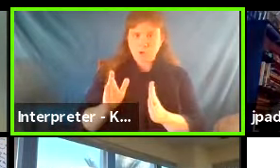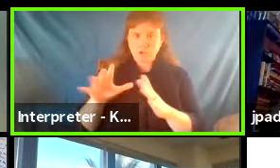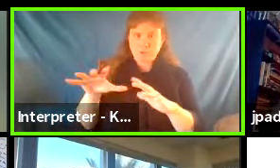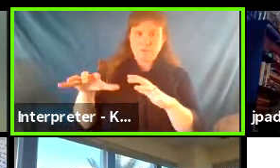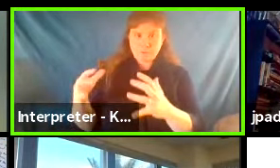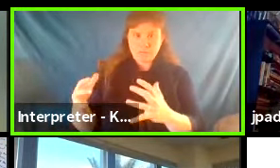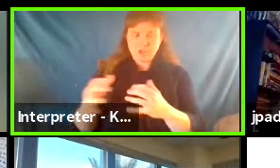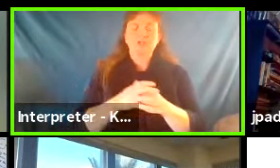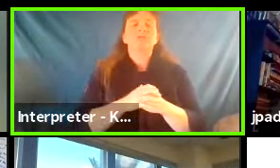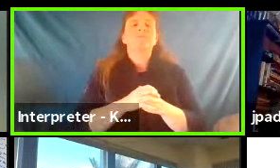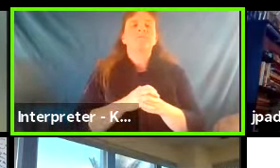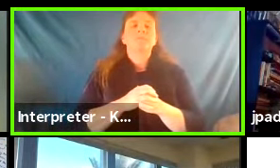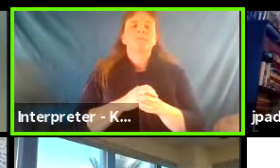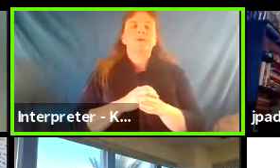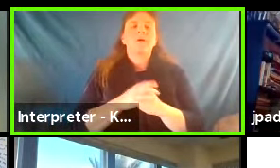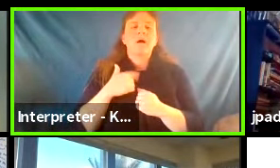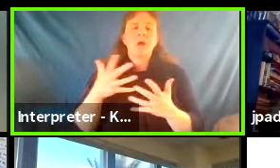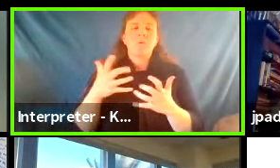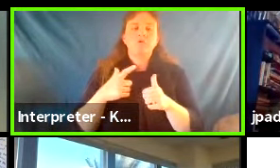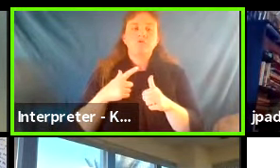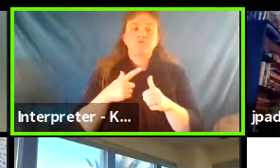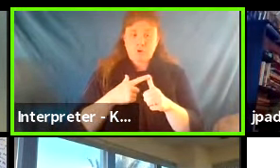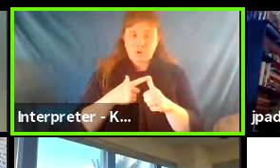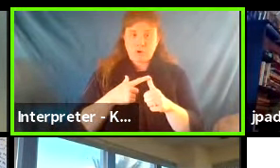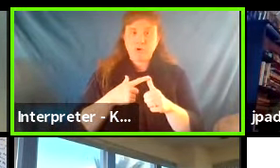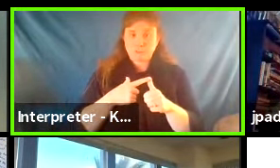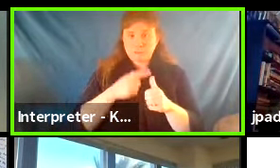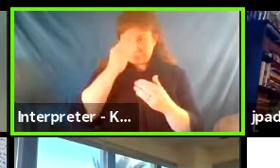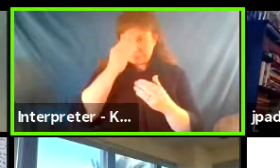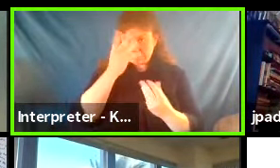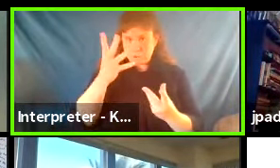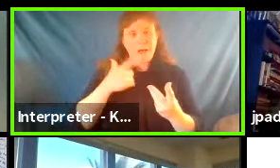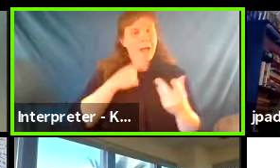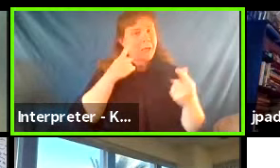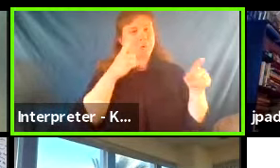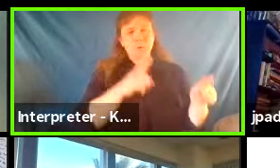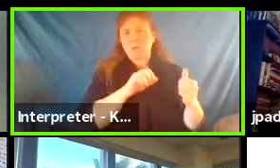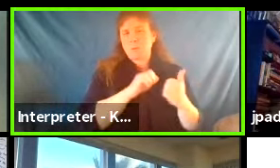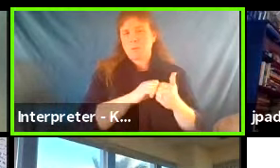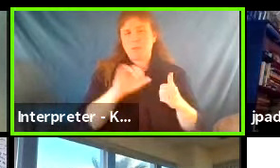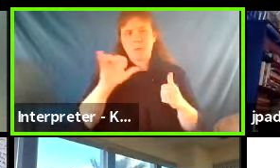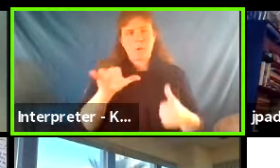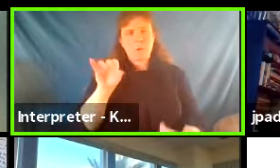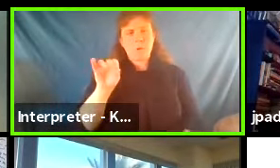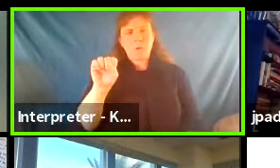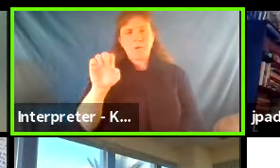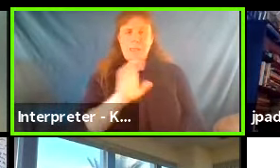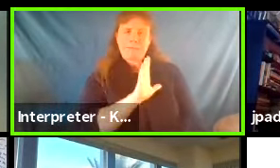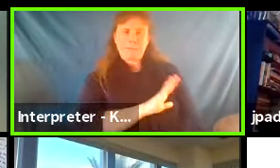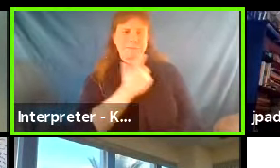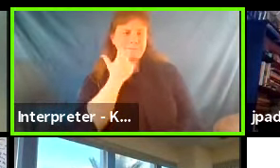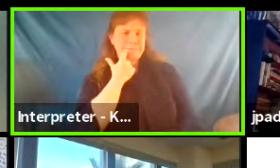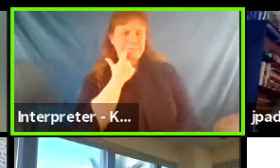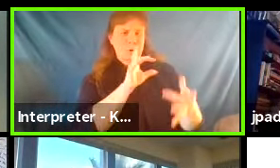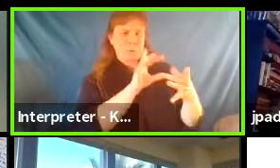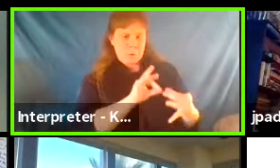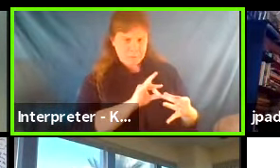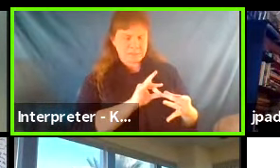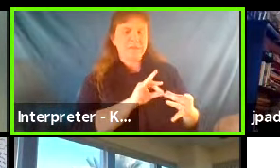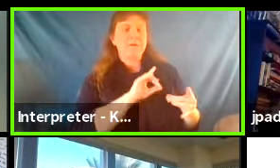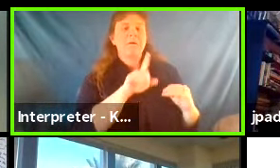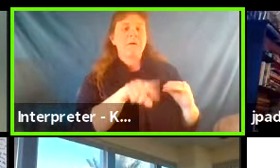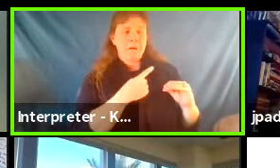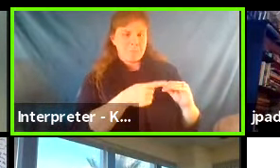to say that I very much agree with Jose Padilla's comments. Today's conversation about potentially